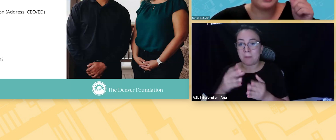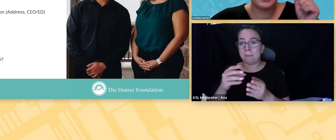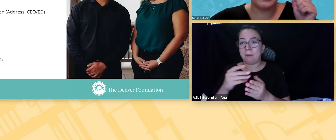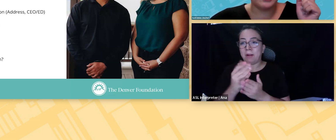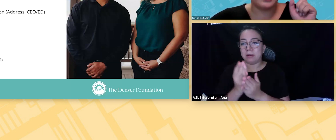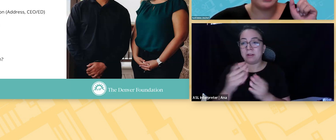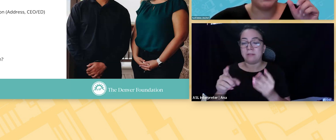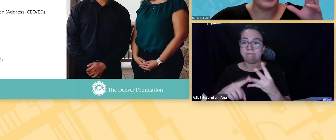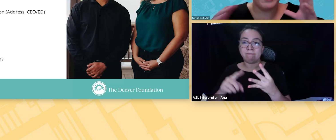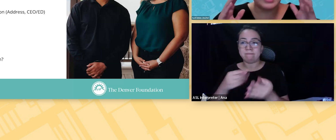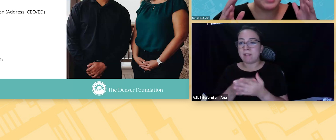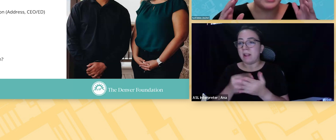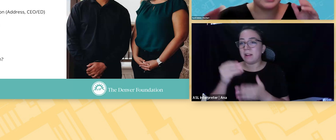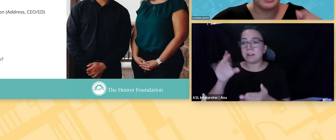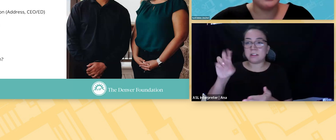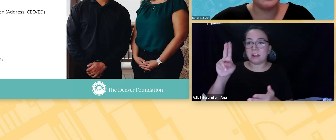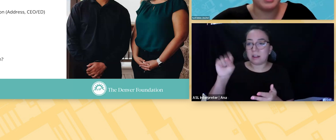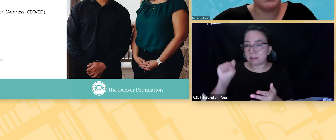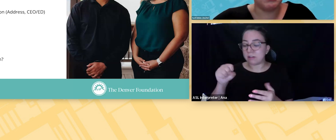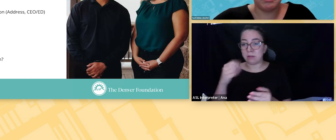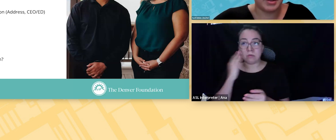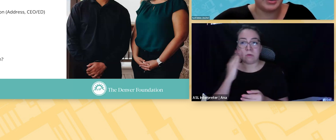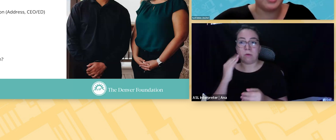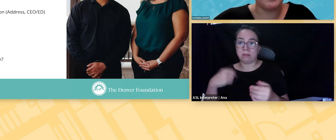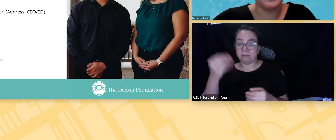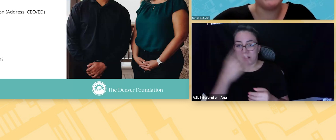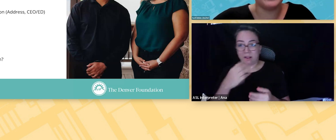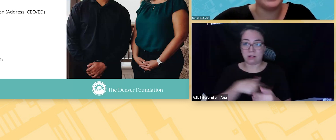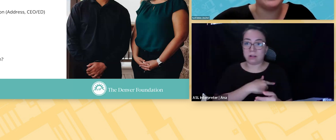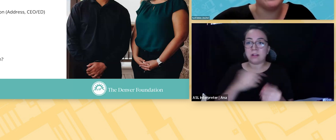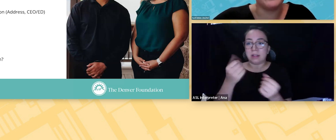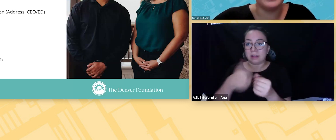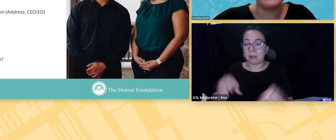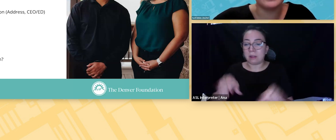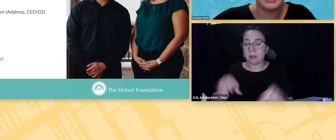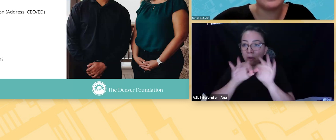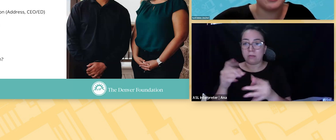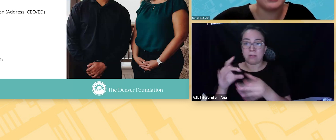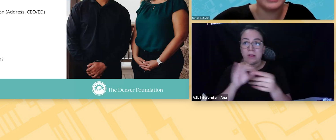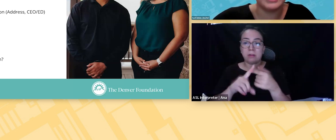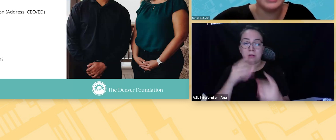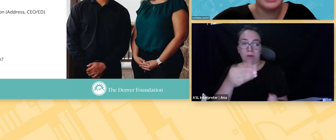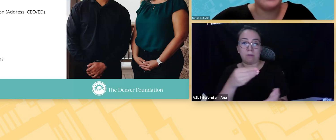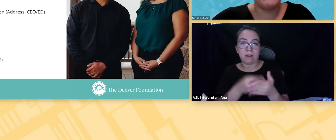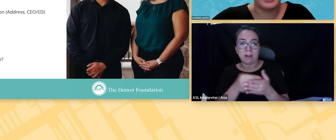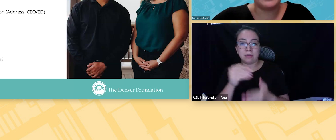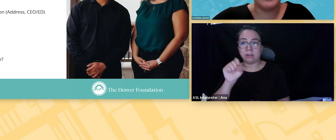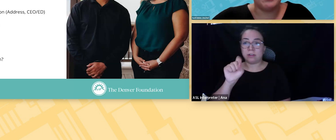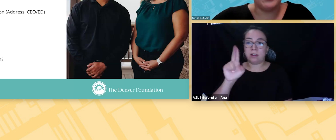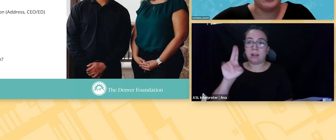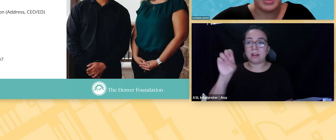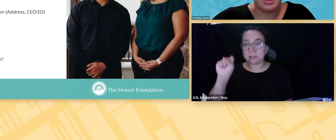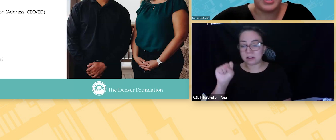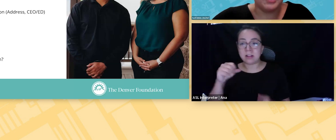financial status. So just a little free write space to tell us about anything important related to your financial status currently. And then we'll ask you